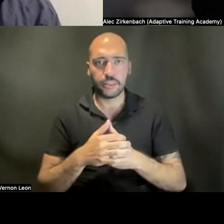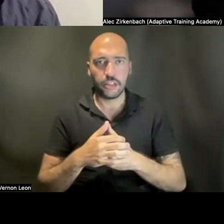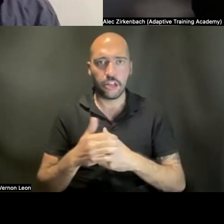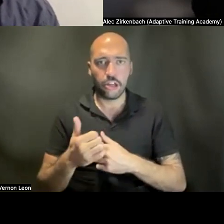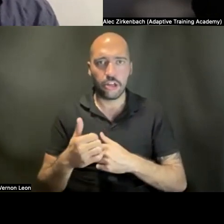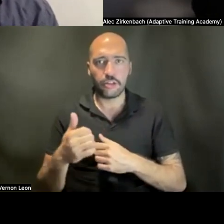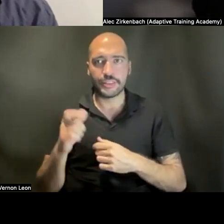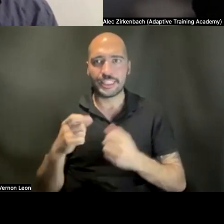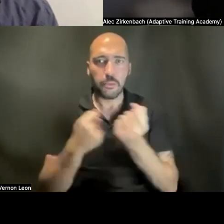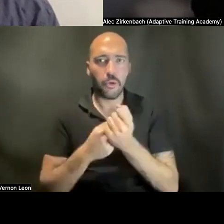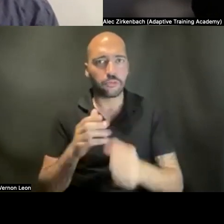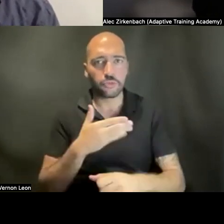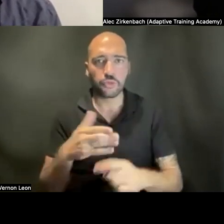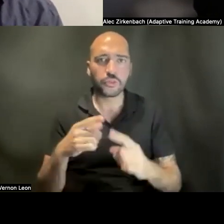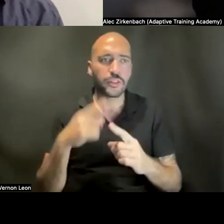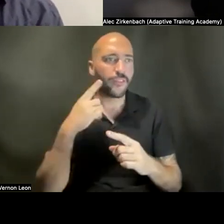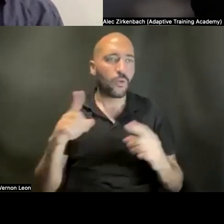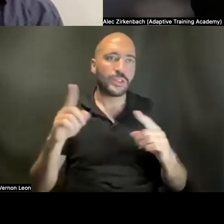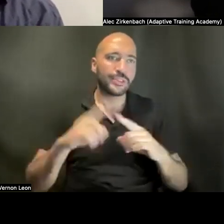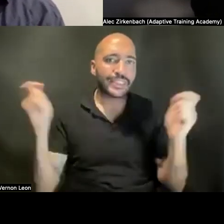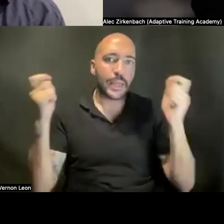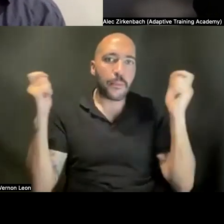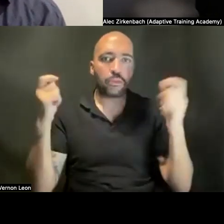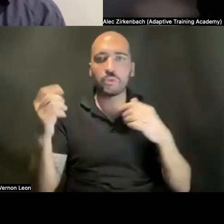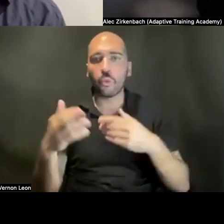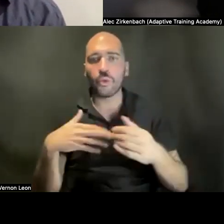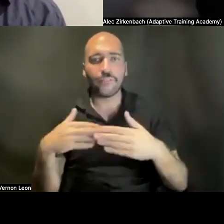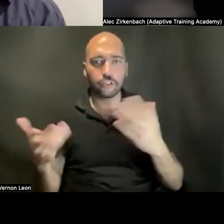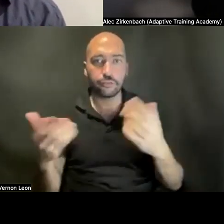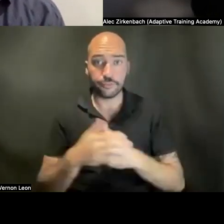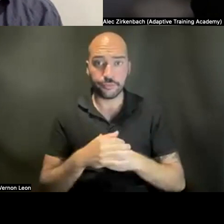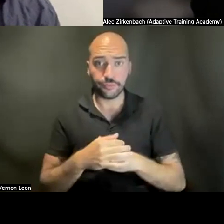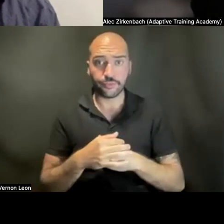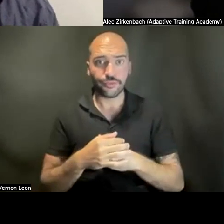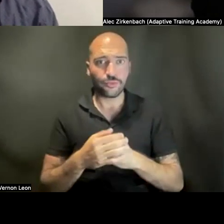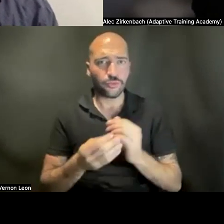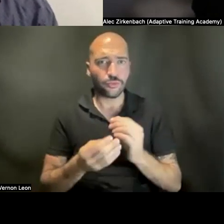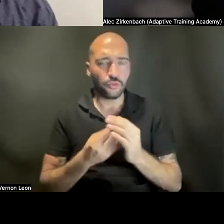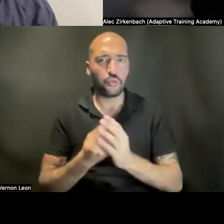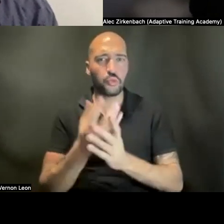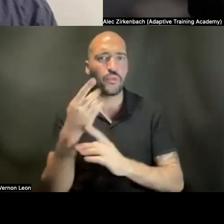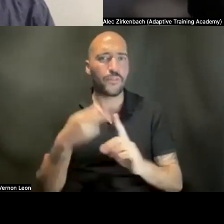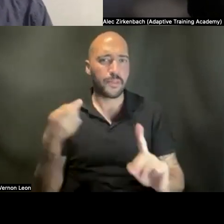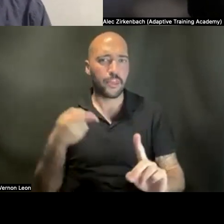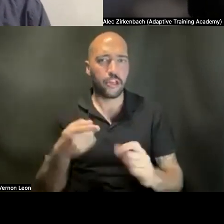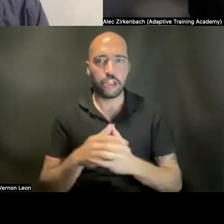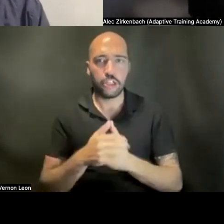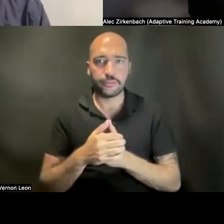support musically, whether it be for ceremonies or whatnot. And so it grew from there.